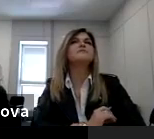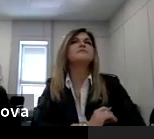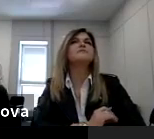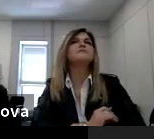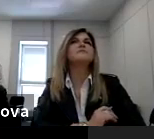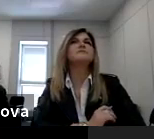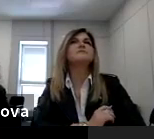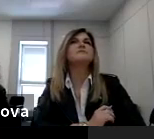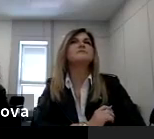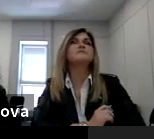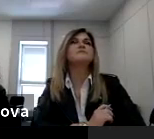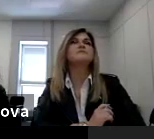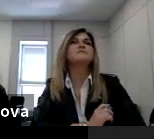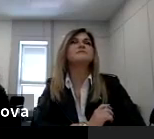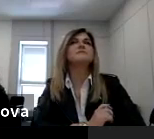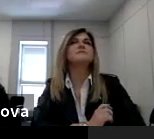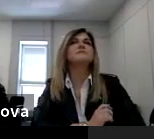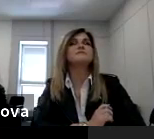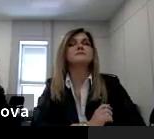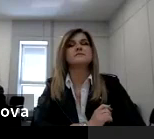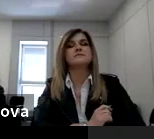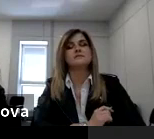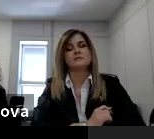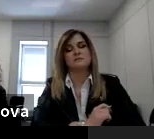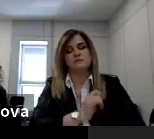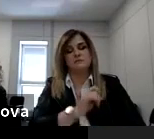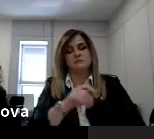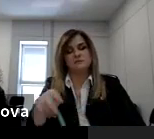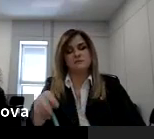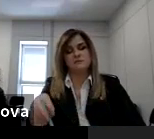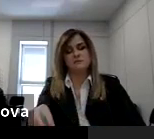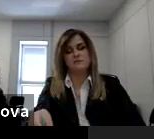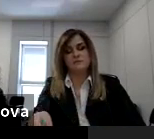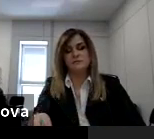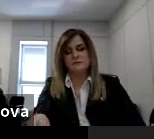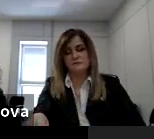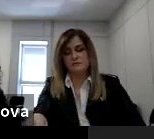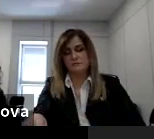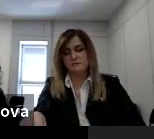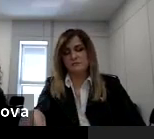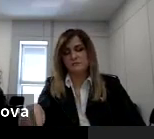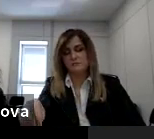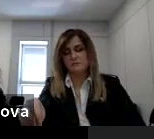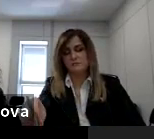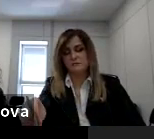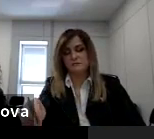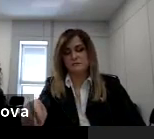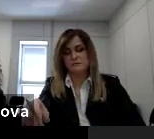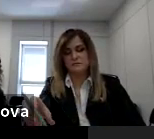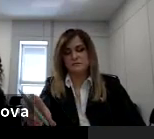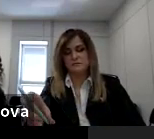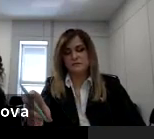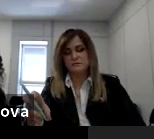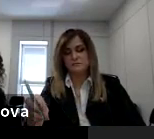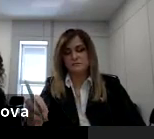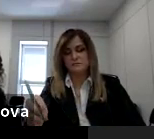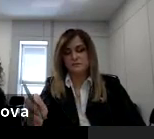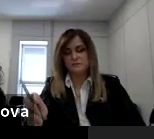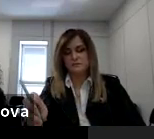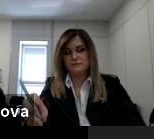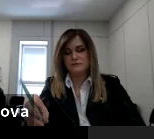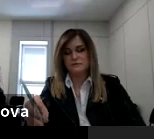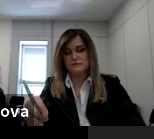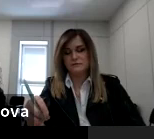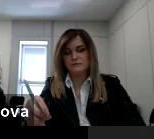we give the scope of work to the technical department. They do some